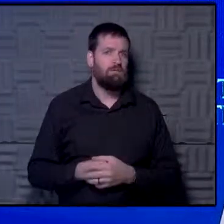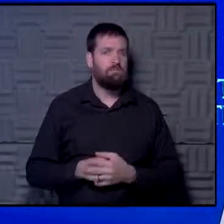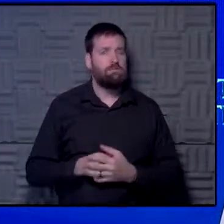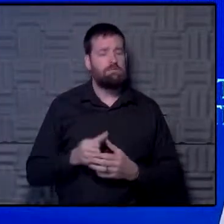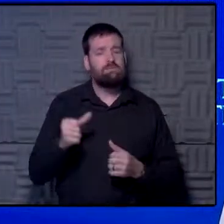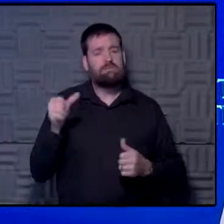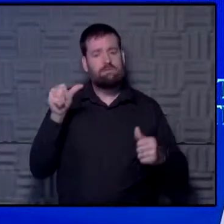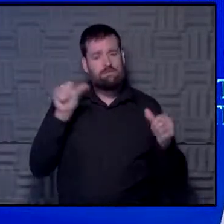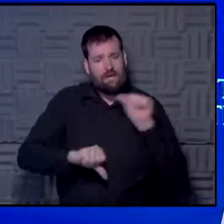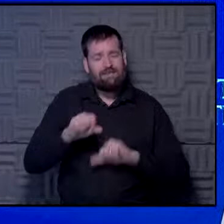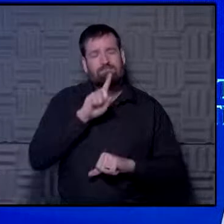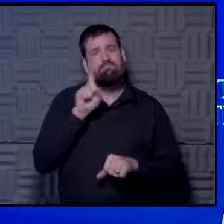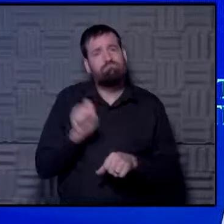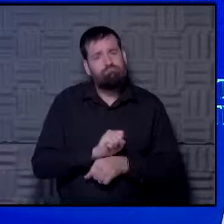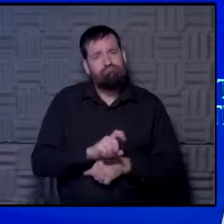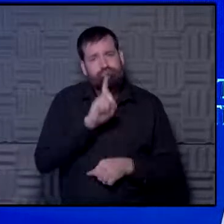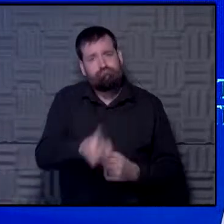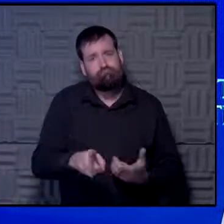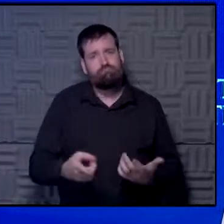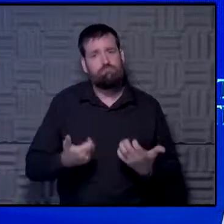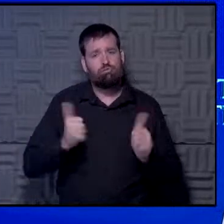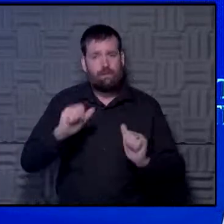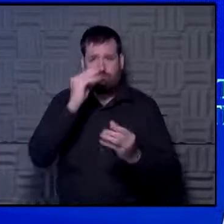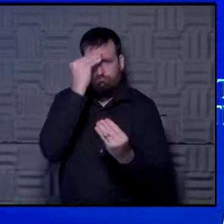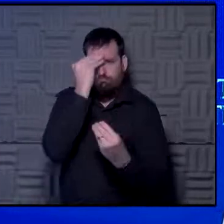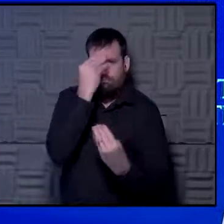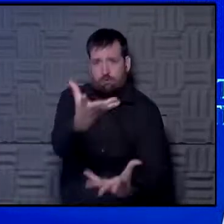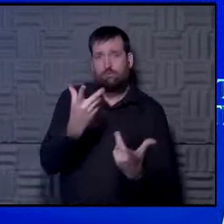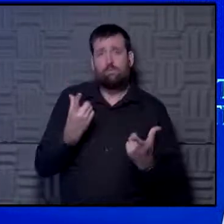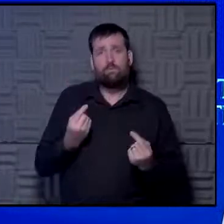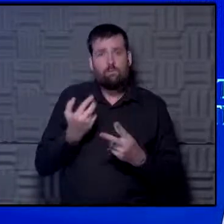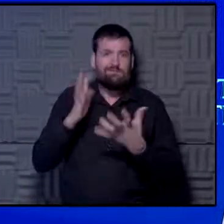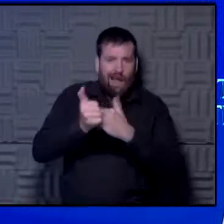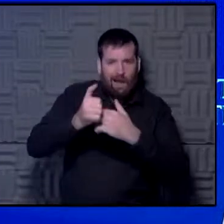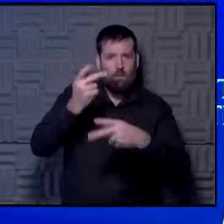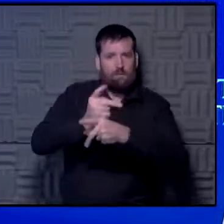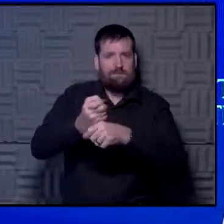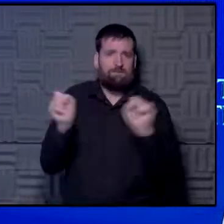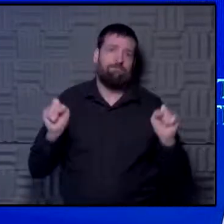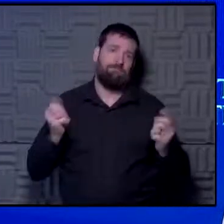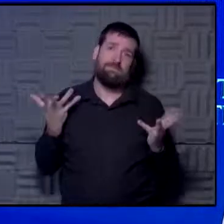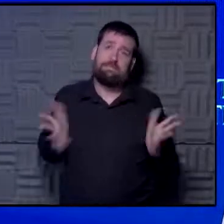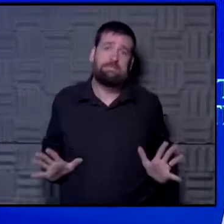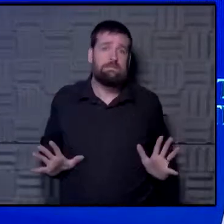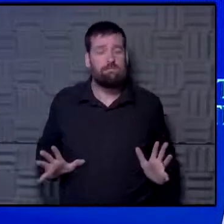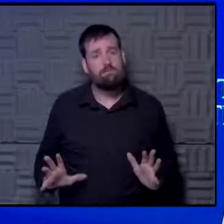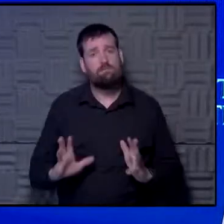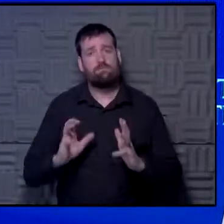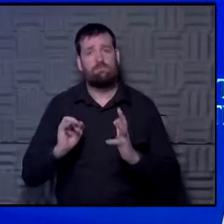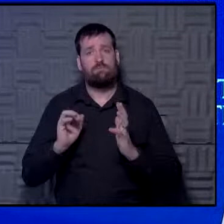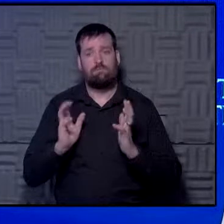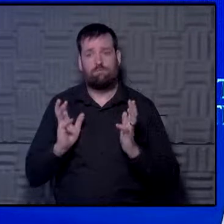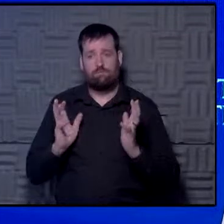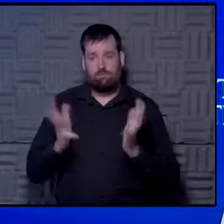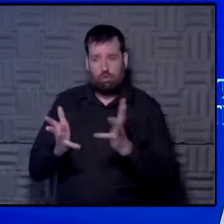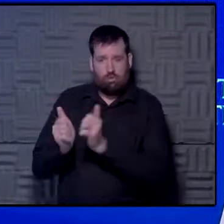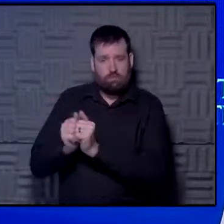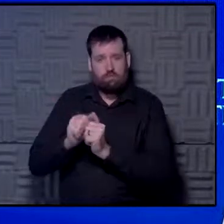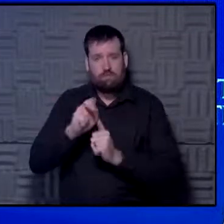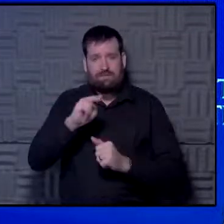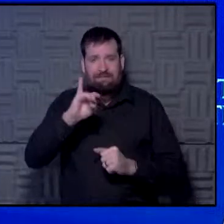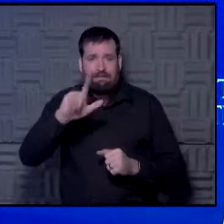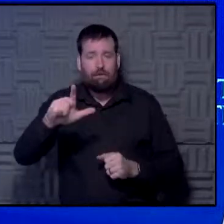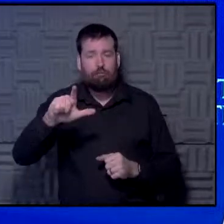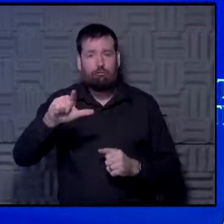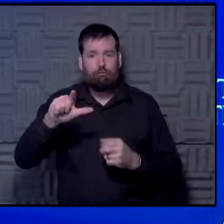is absolutely real, and we're just trying to tell you what to do to keep yourself safe. And if you talk to Anil